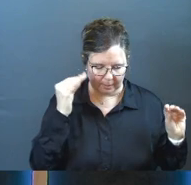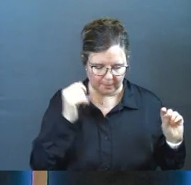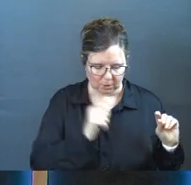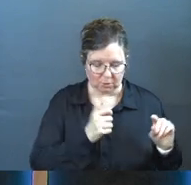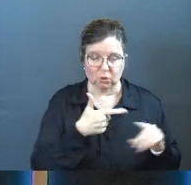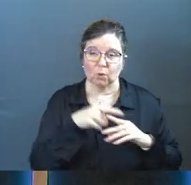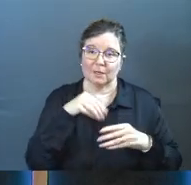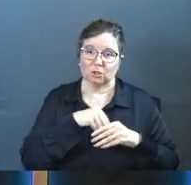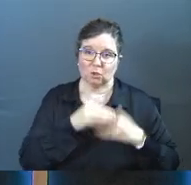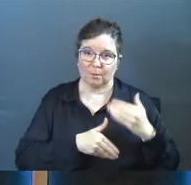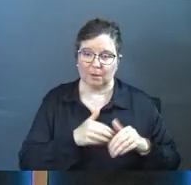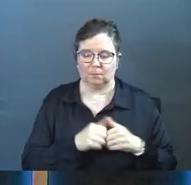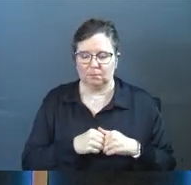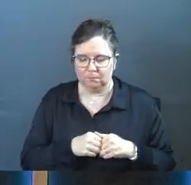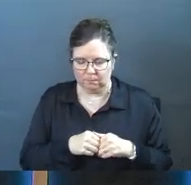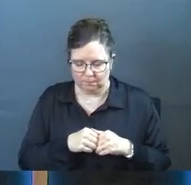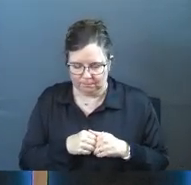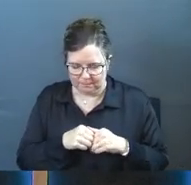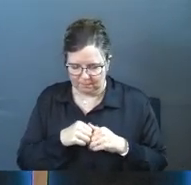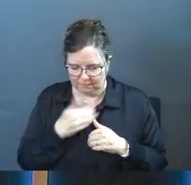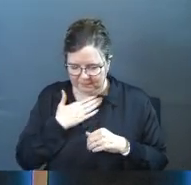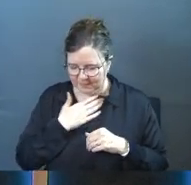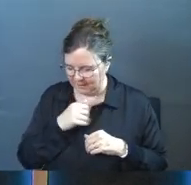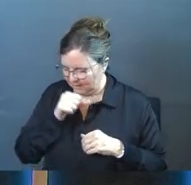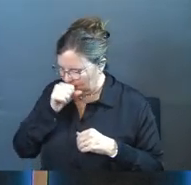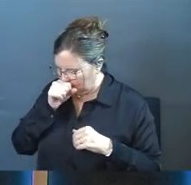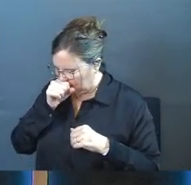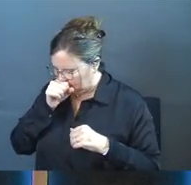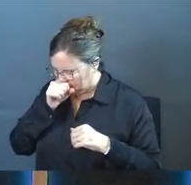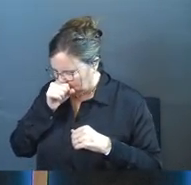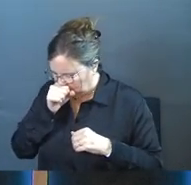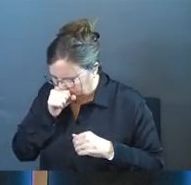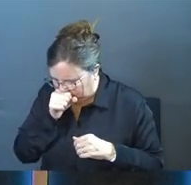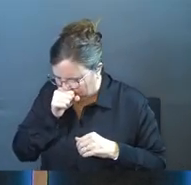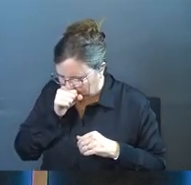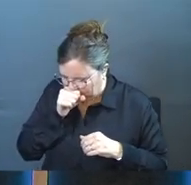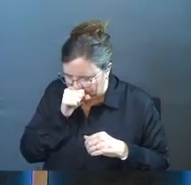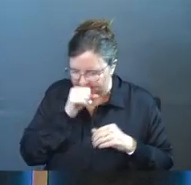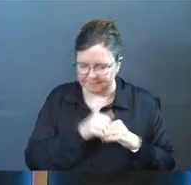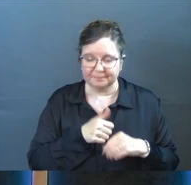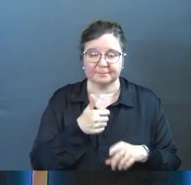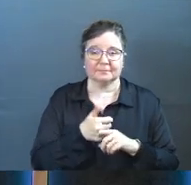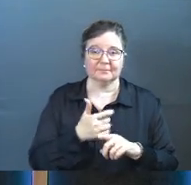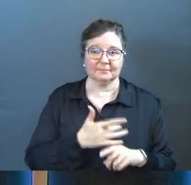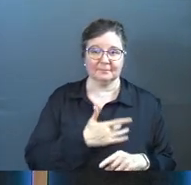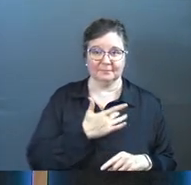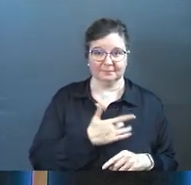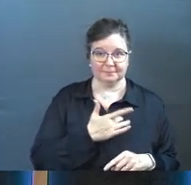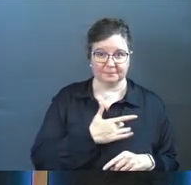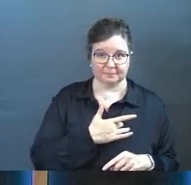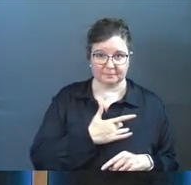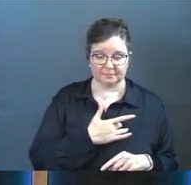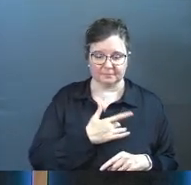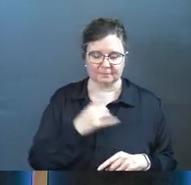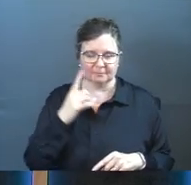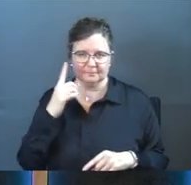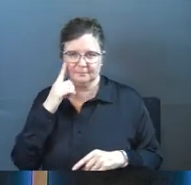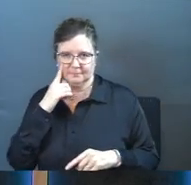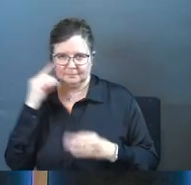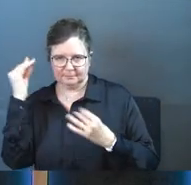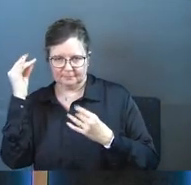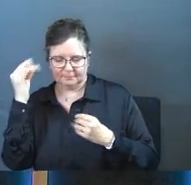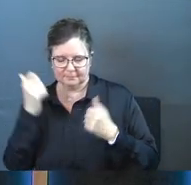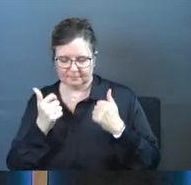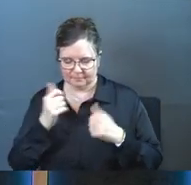about it, you're an internal processor. Next, are you a feeler or a thinker? Are you logicking the problem or